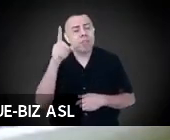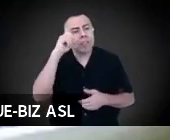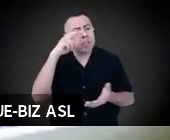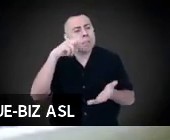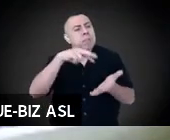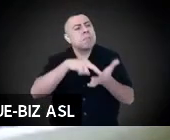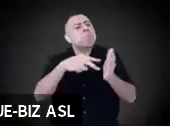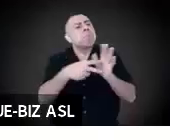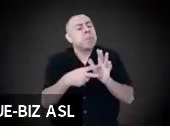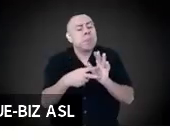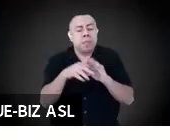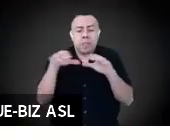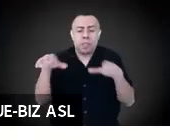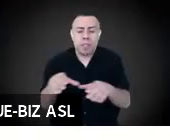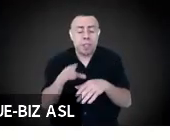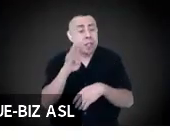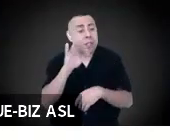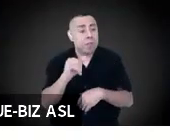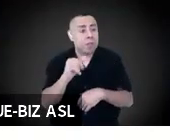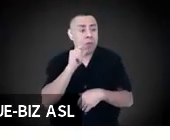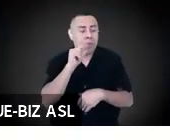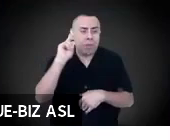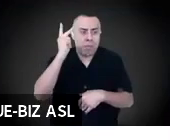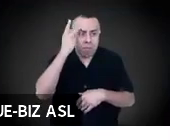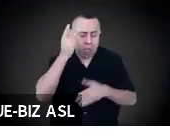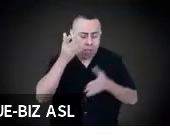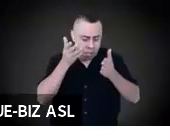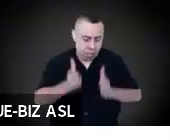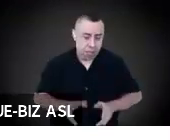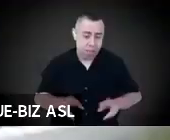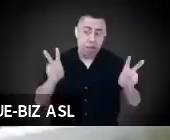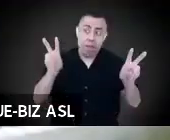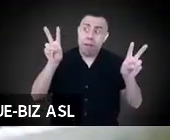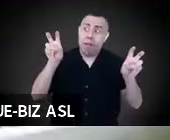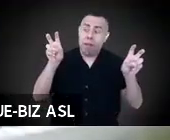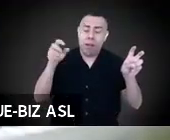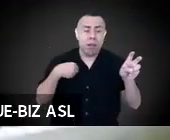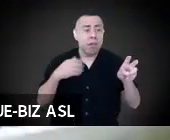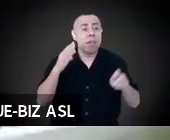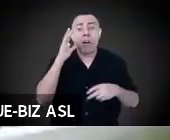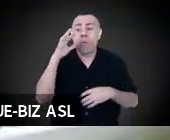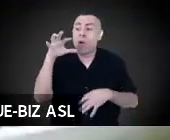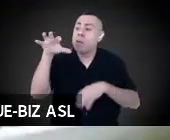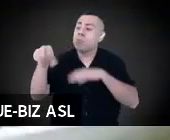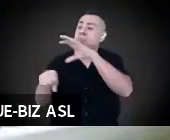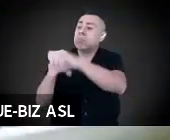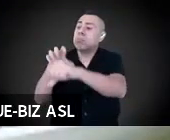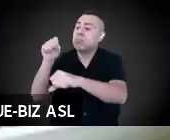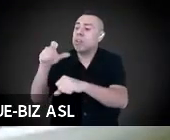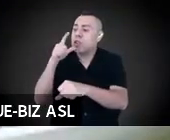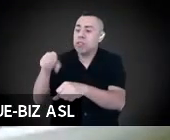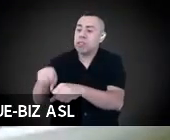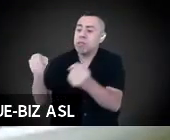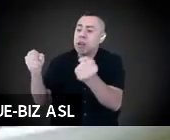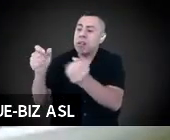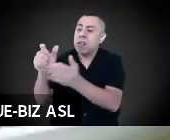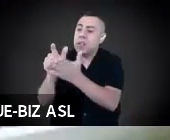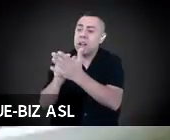off the street. So by any means necessary, we want to make sure these charges